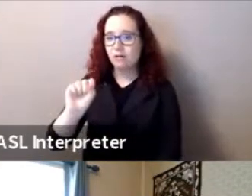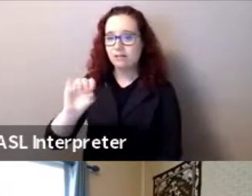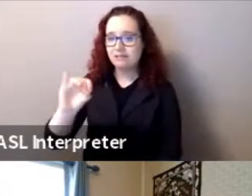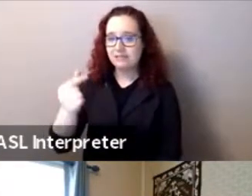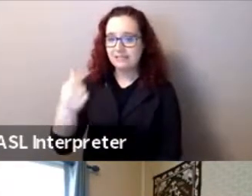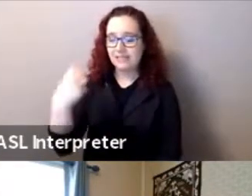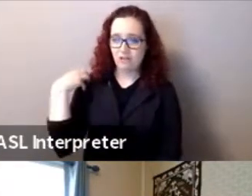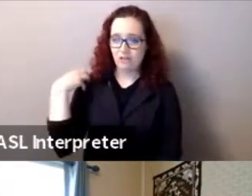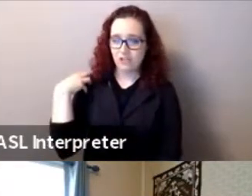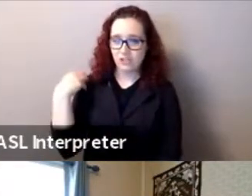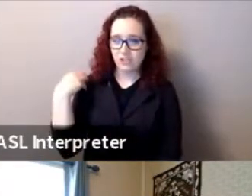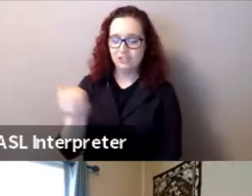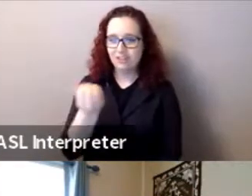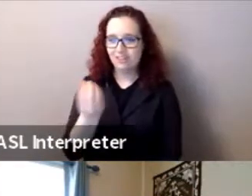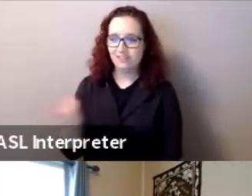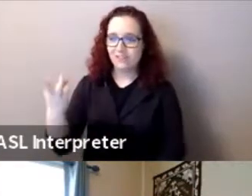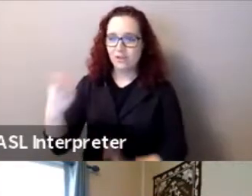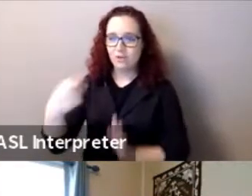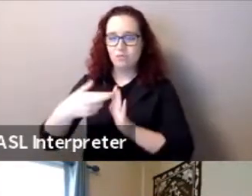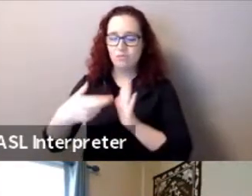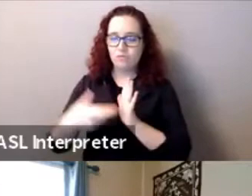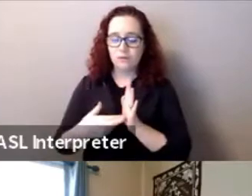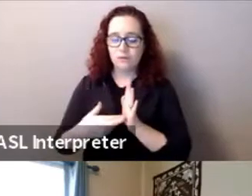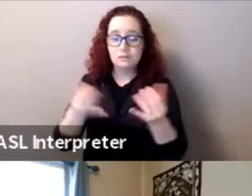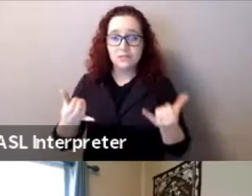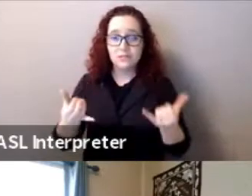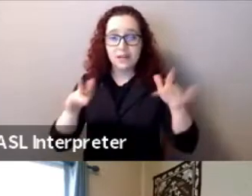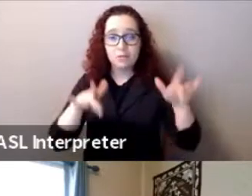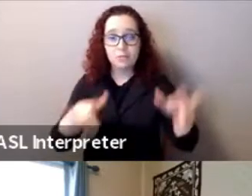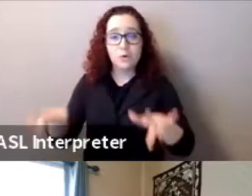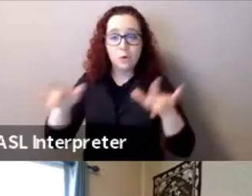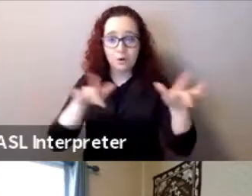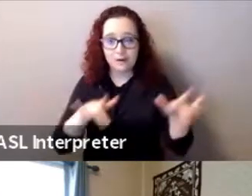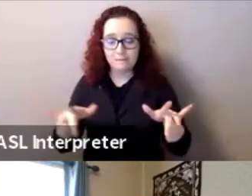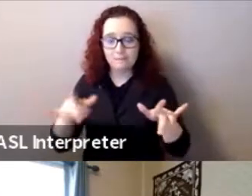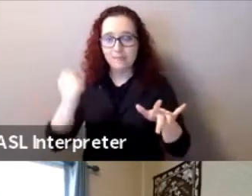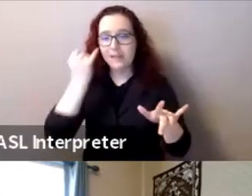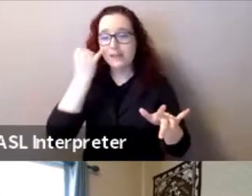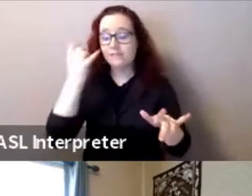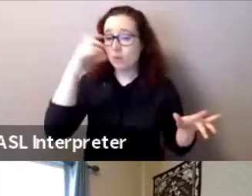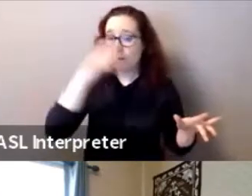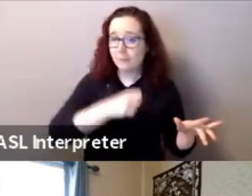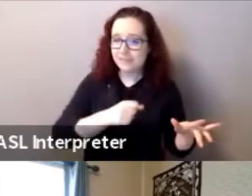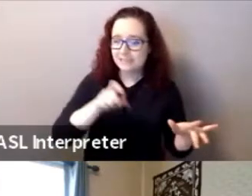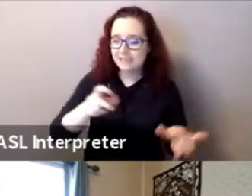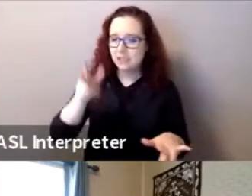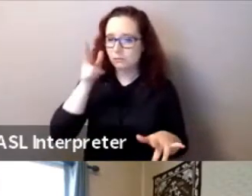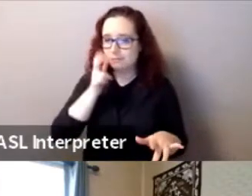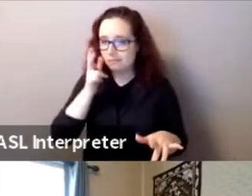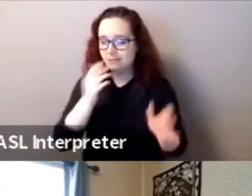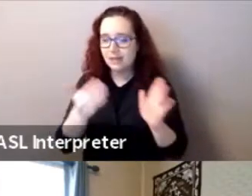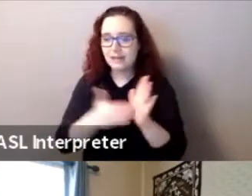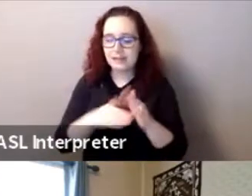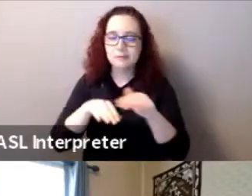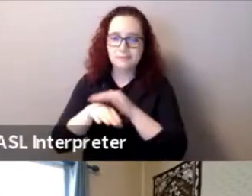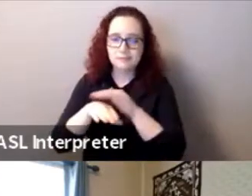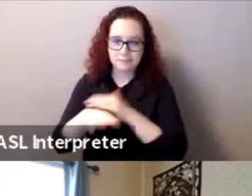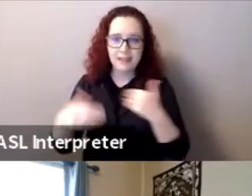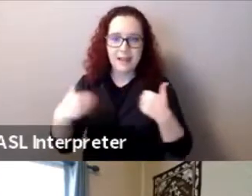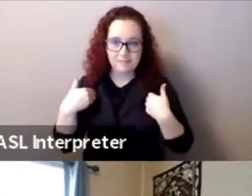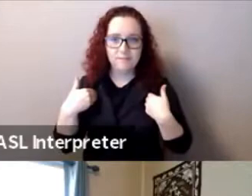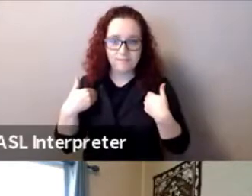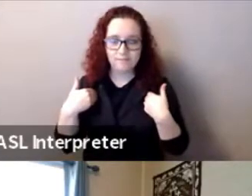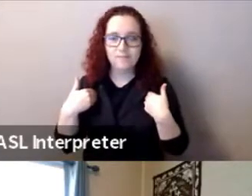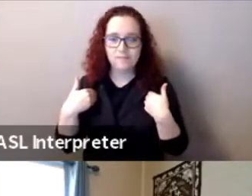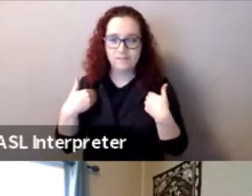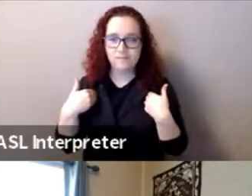of housekeeping items. We are recording today's session, so if you miss anything and want to re-listen, you'll have access to that, and